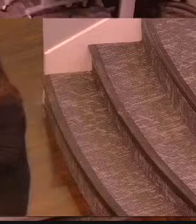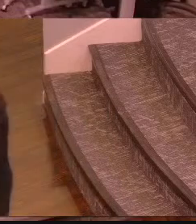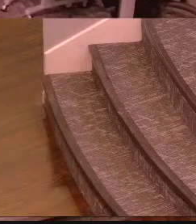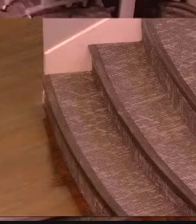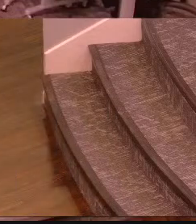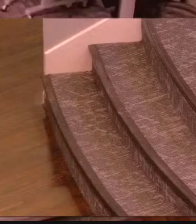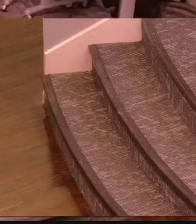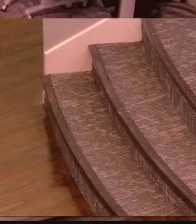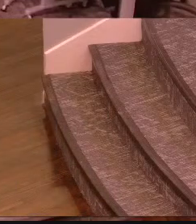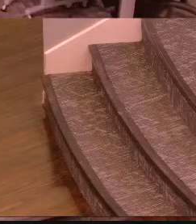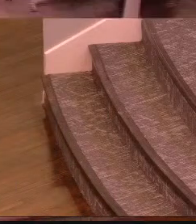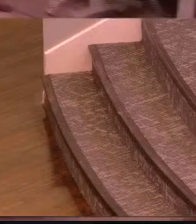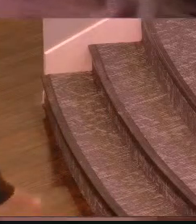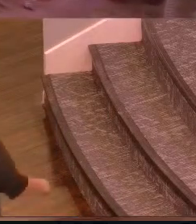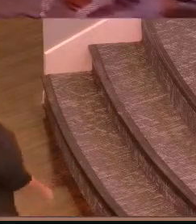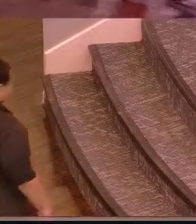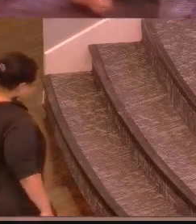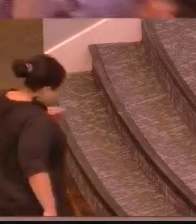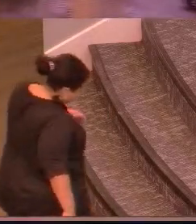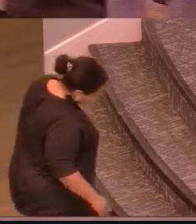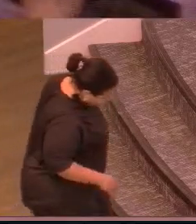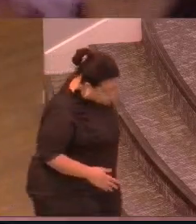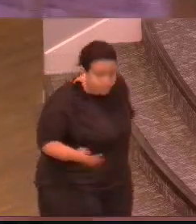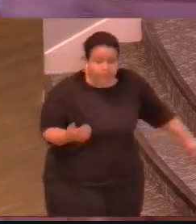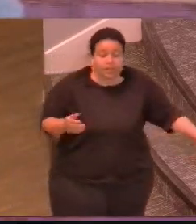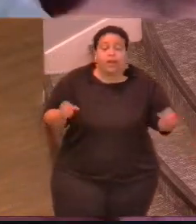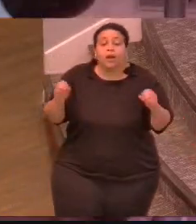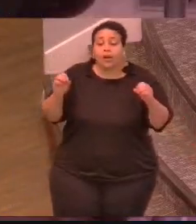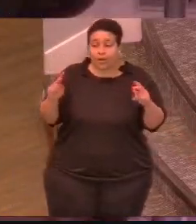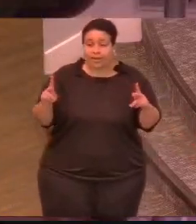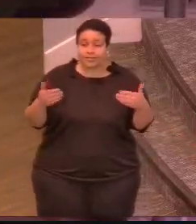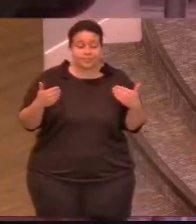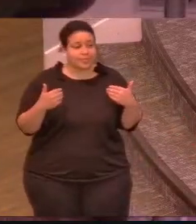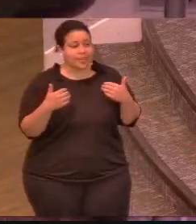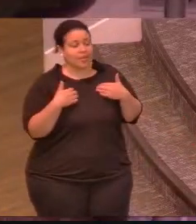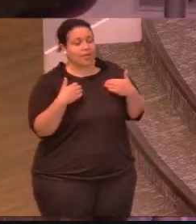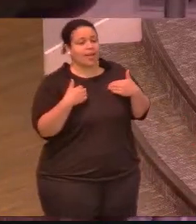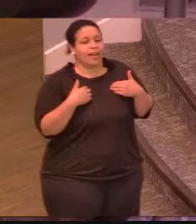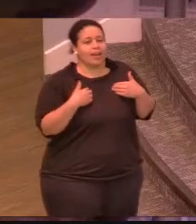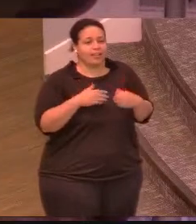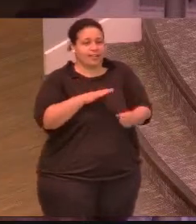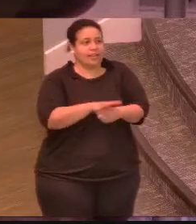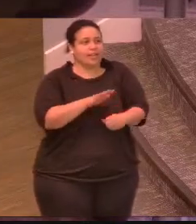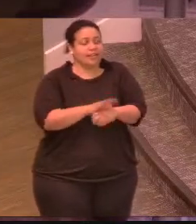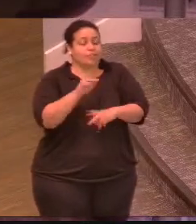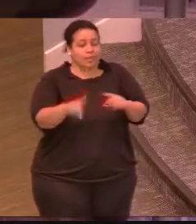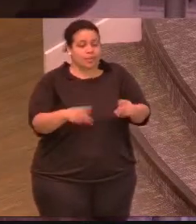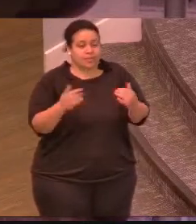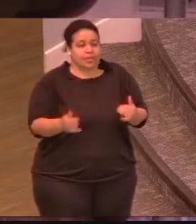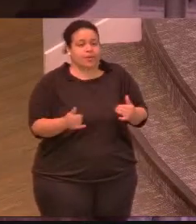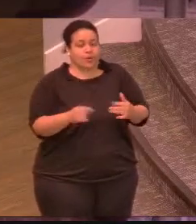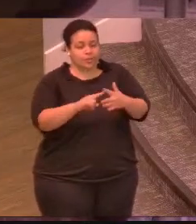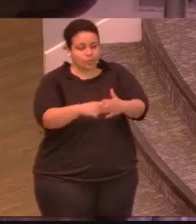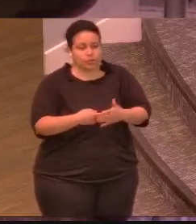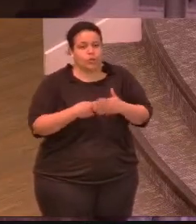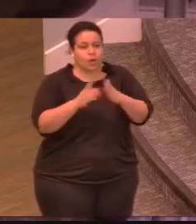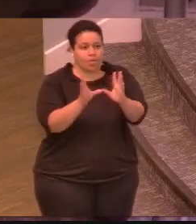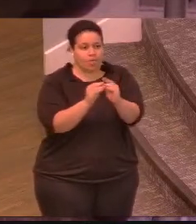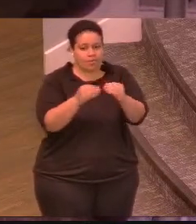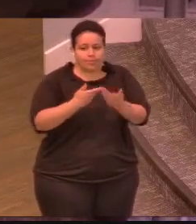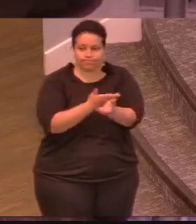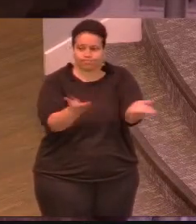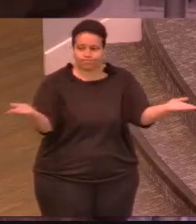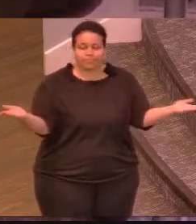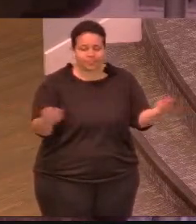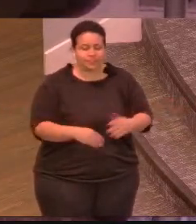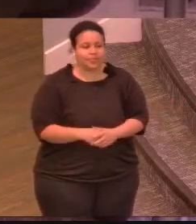Okay, we have a quorum, so we are going to call the meeting to order. Dr. Thomas, would you